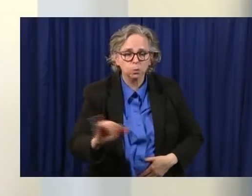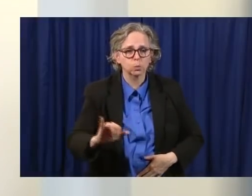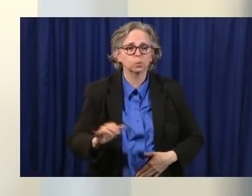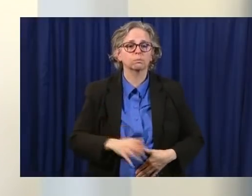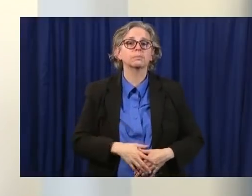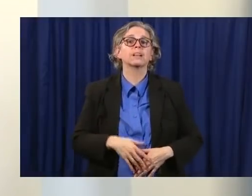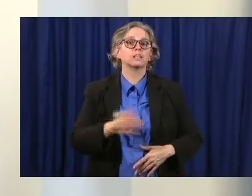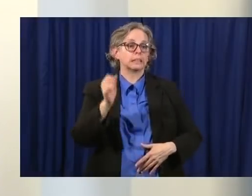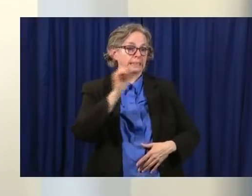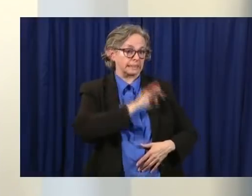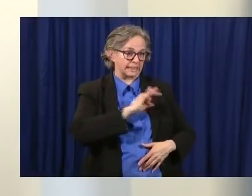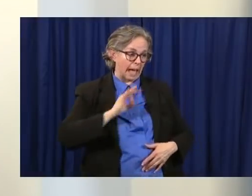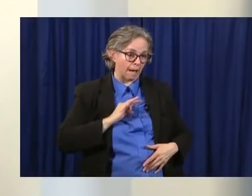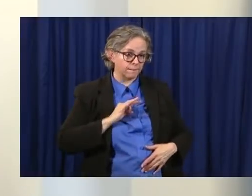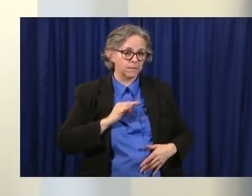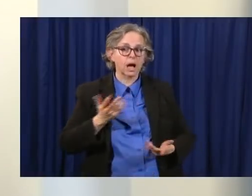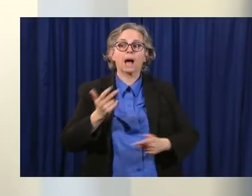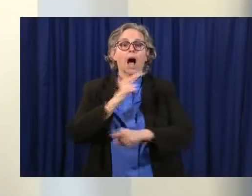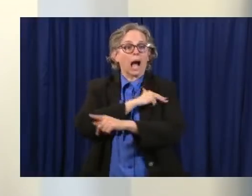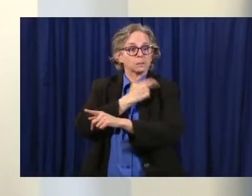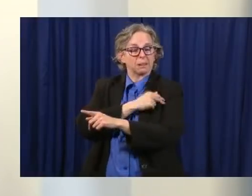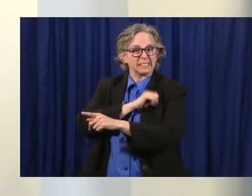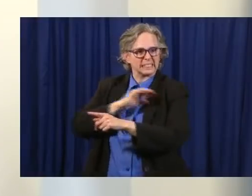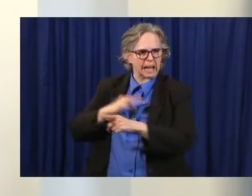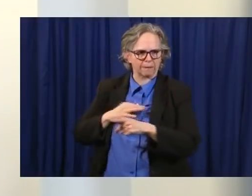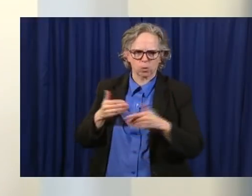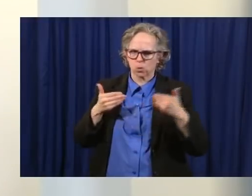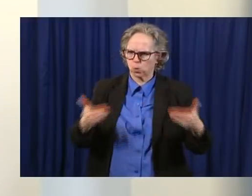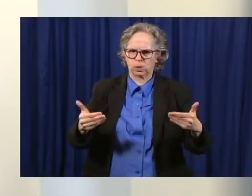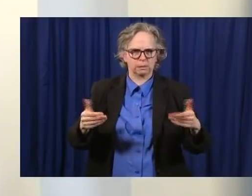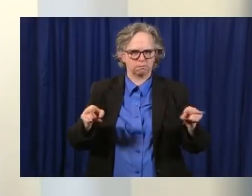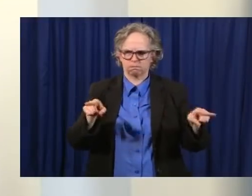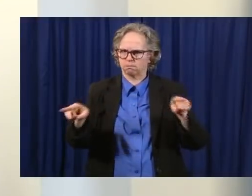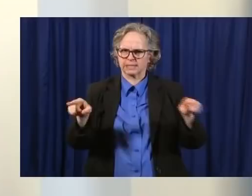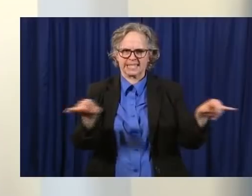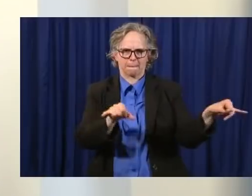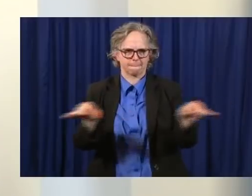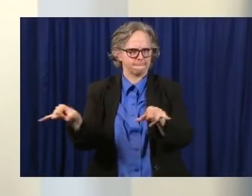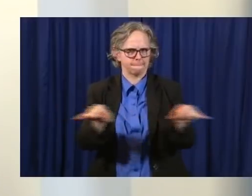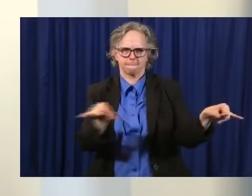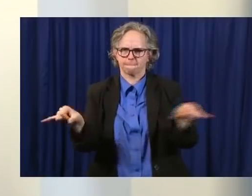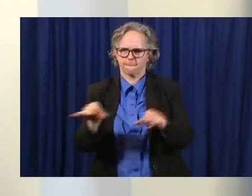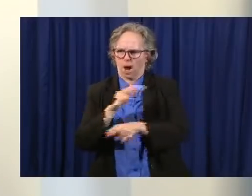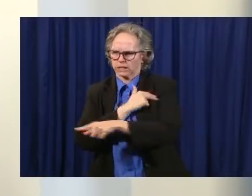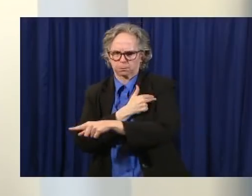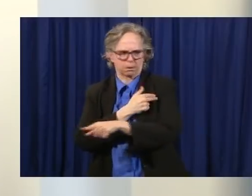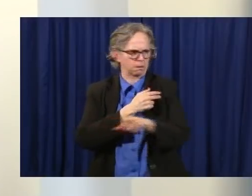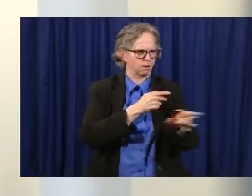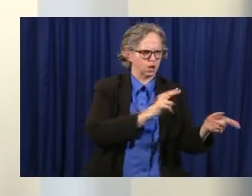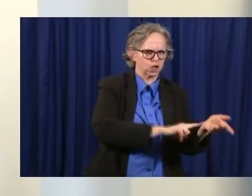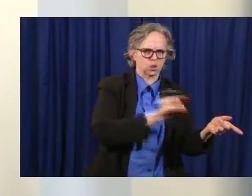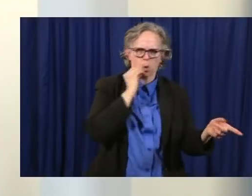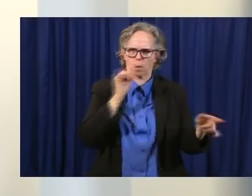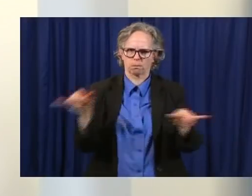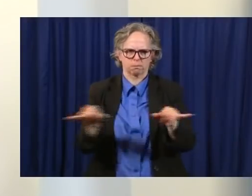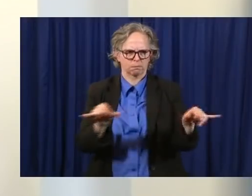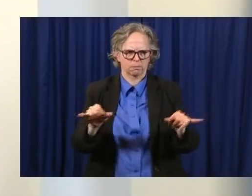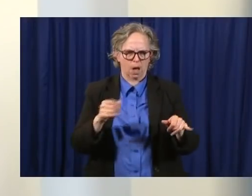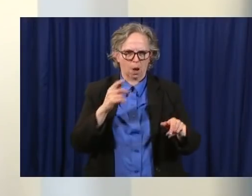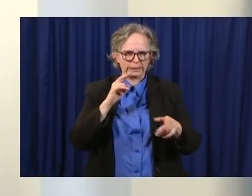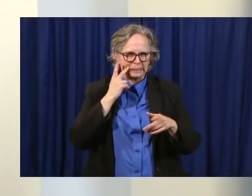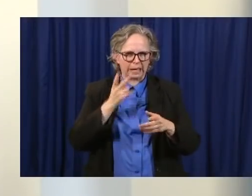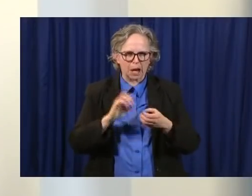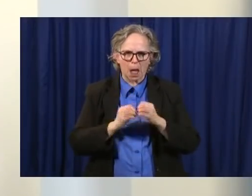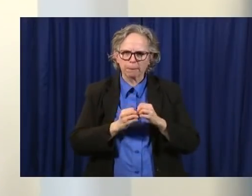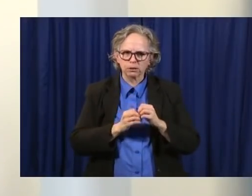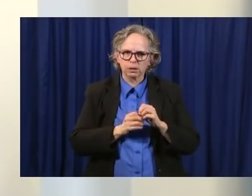staff in hospitals. So we are not surprised that we see in a higher risk